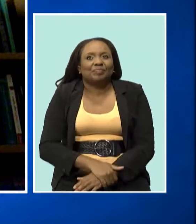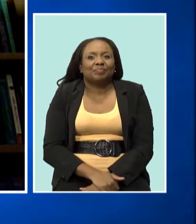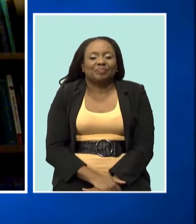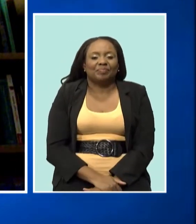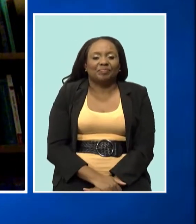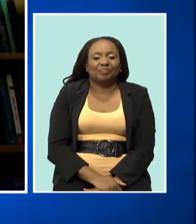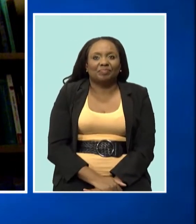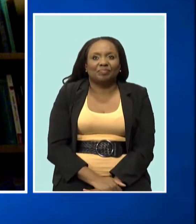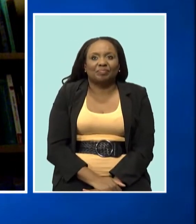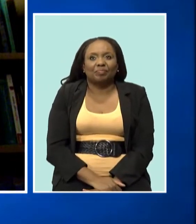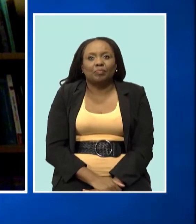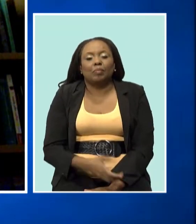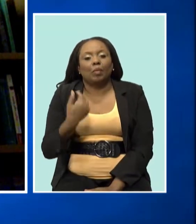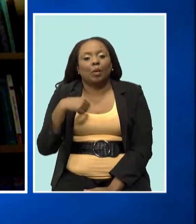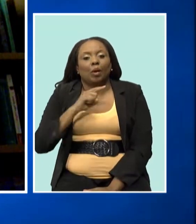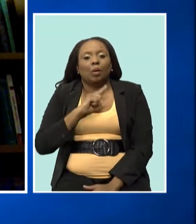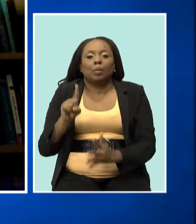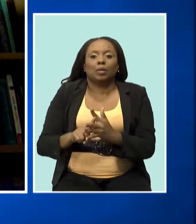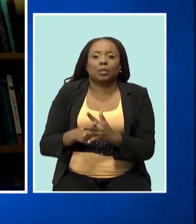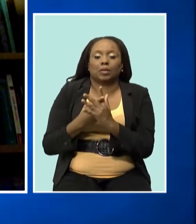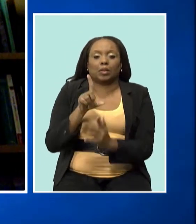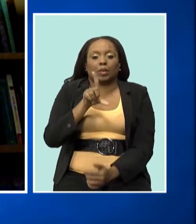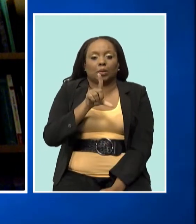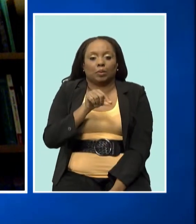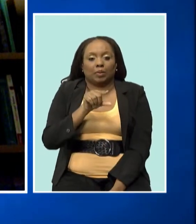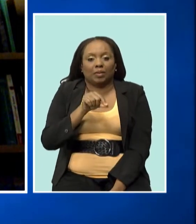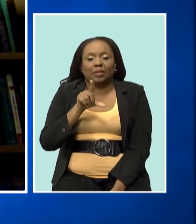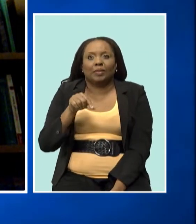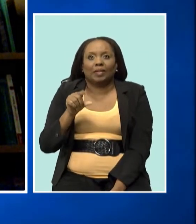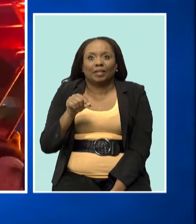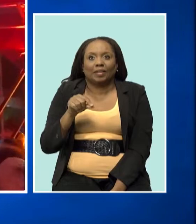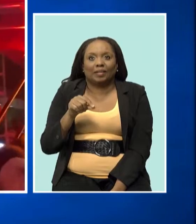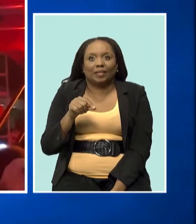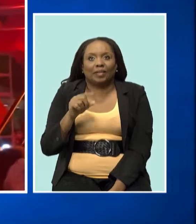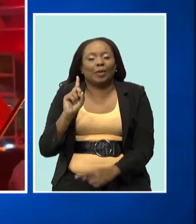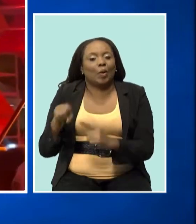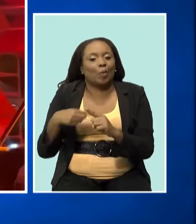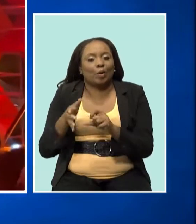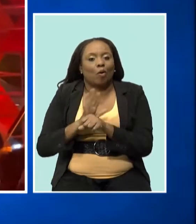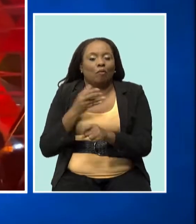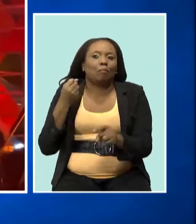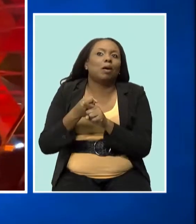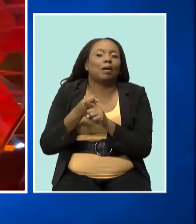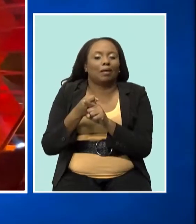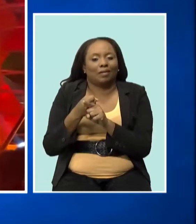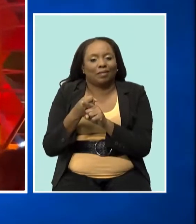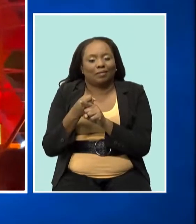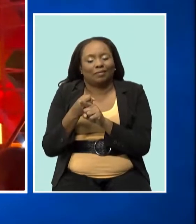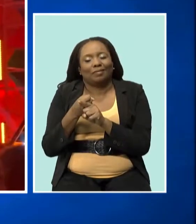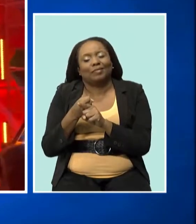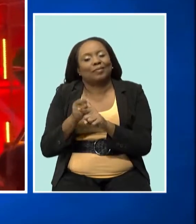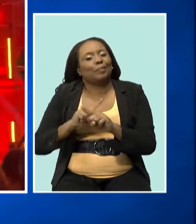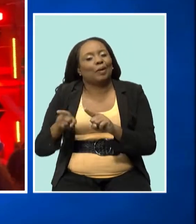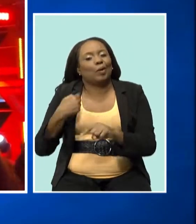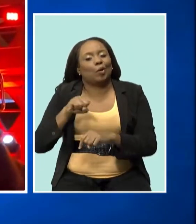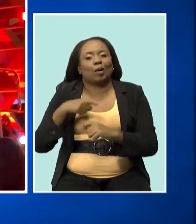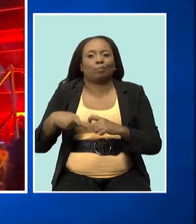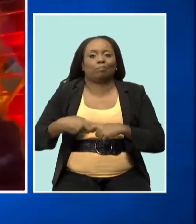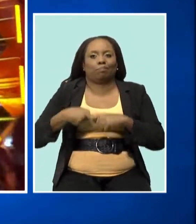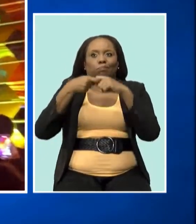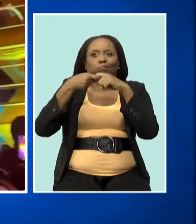Well, crop over is already in the air. In April, well, the month has just started and no crop over calendar is out